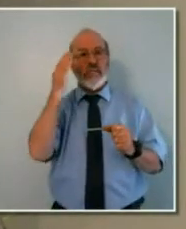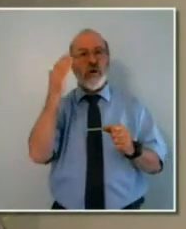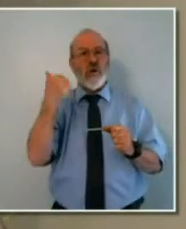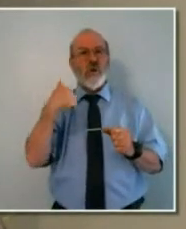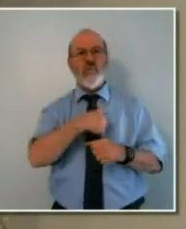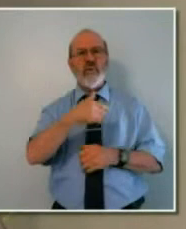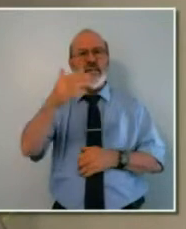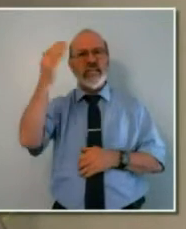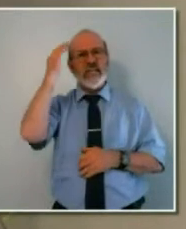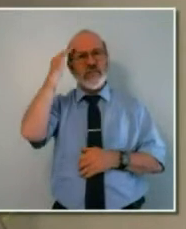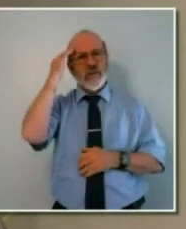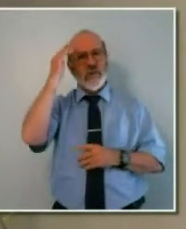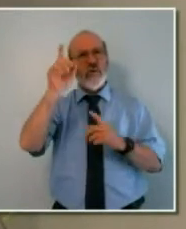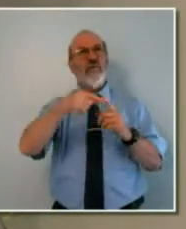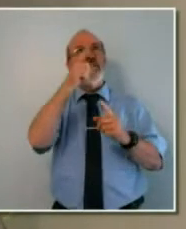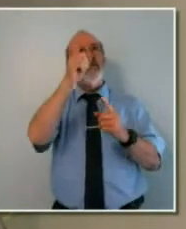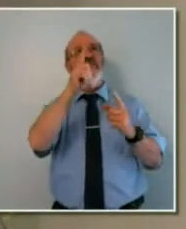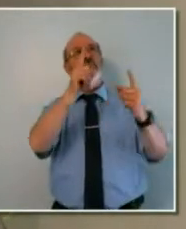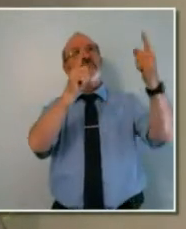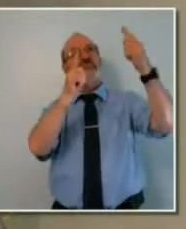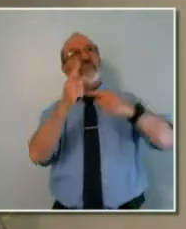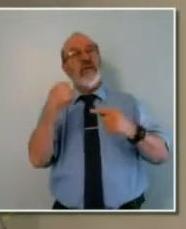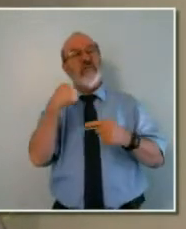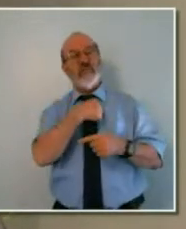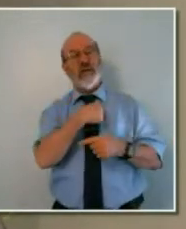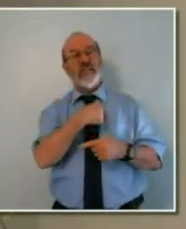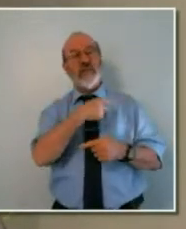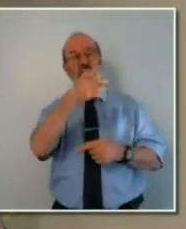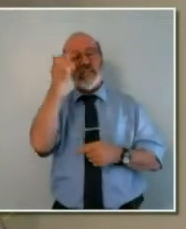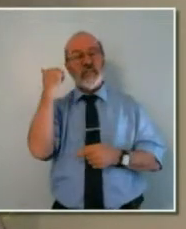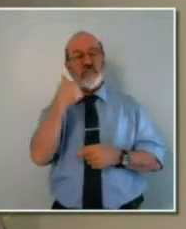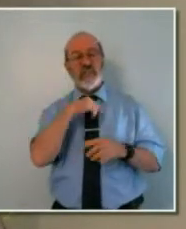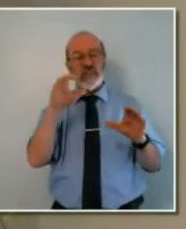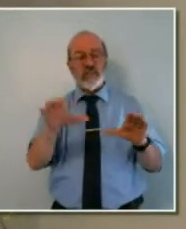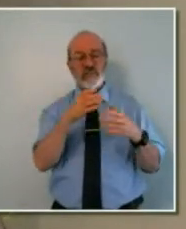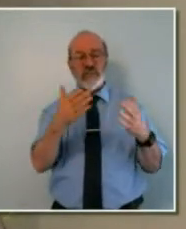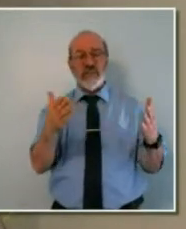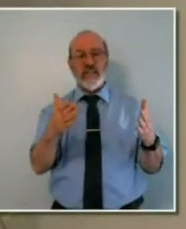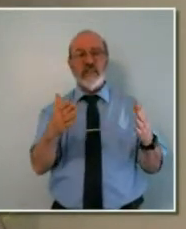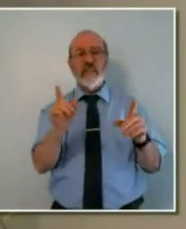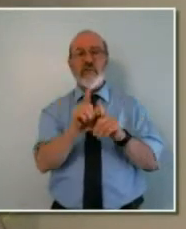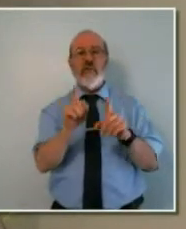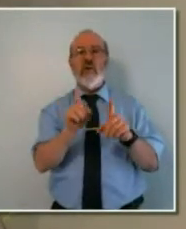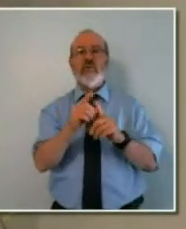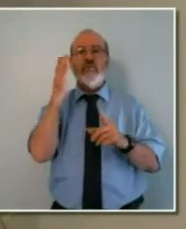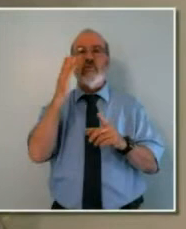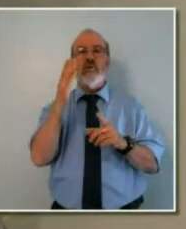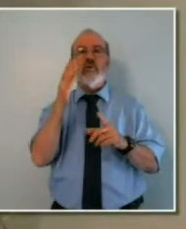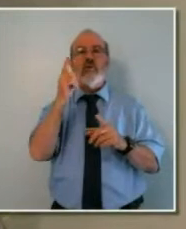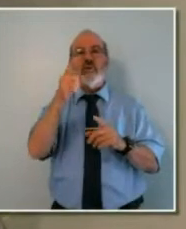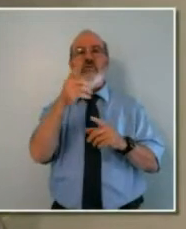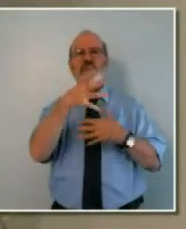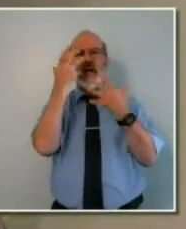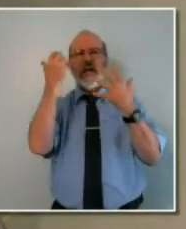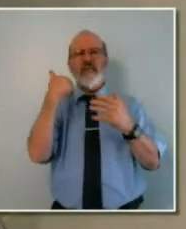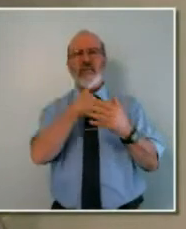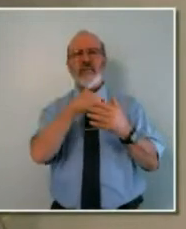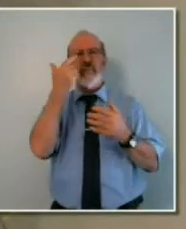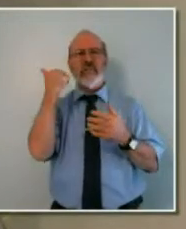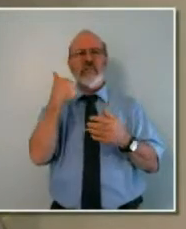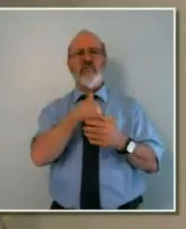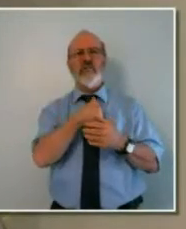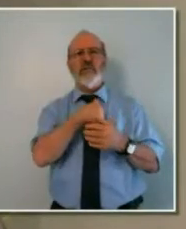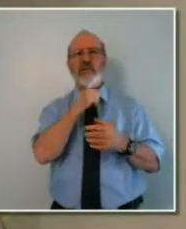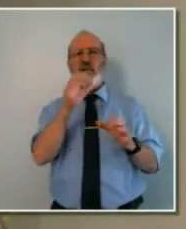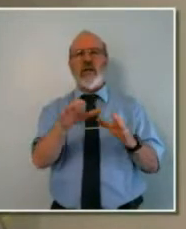We know that when you meet with us, it will be because we're doing these things, but we also know that you're angry with us because we're not doing